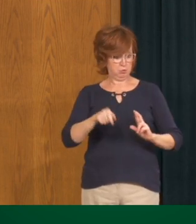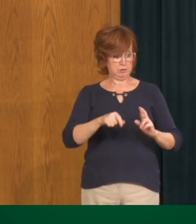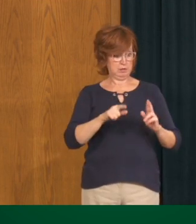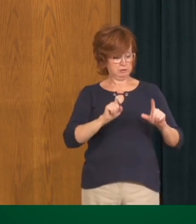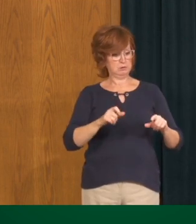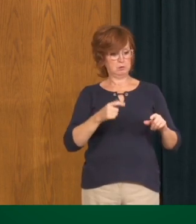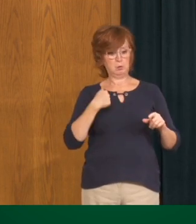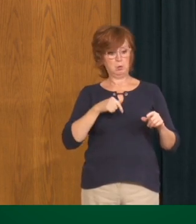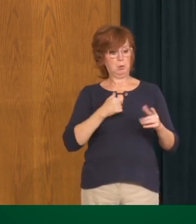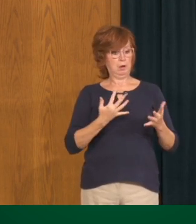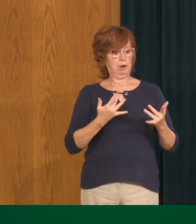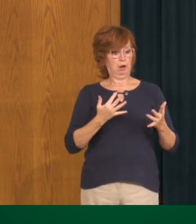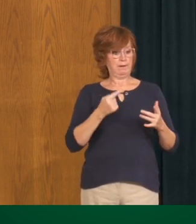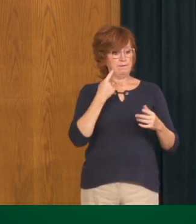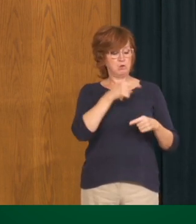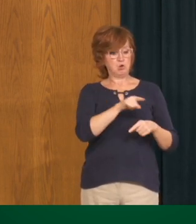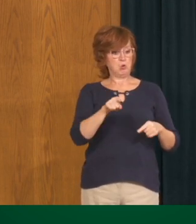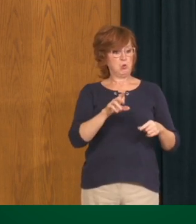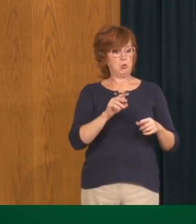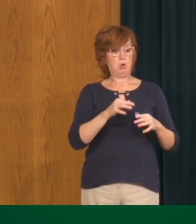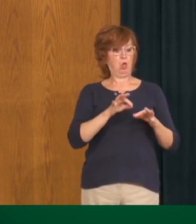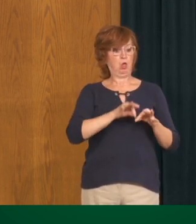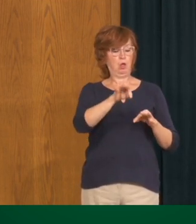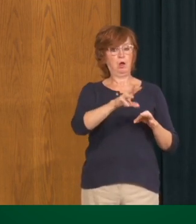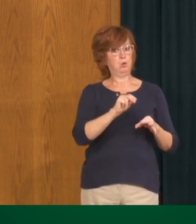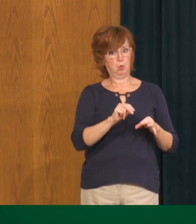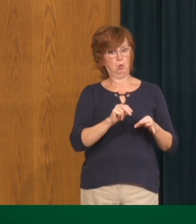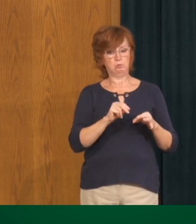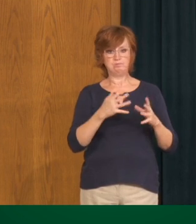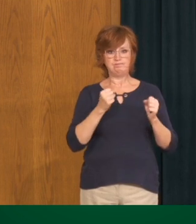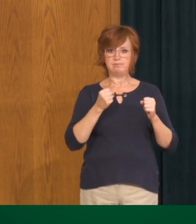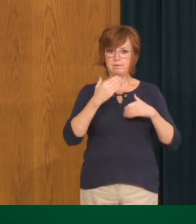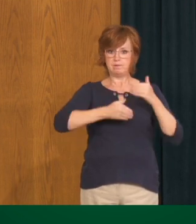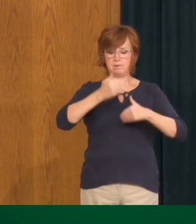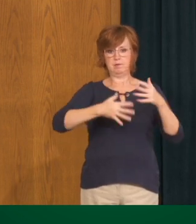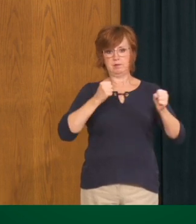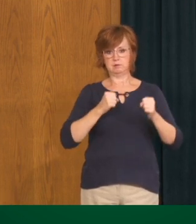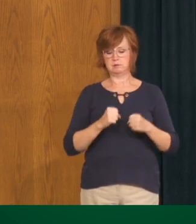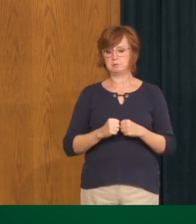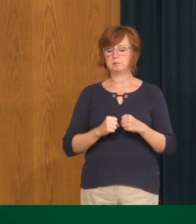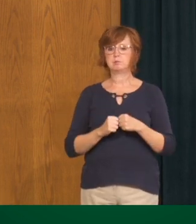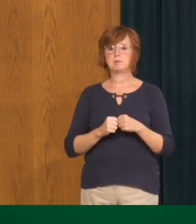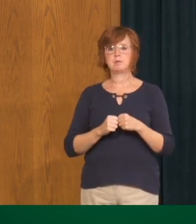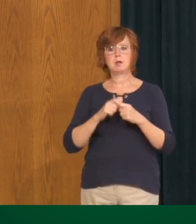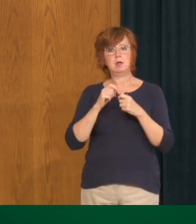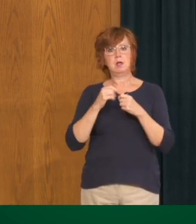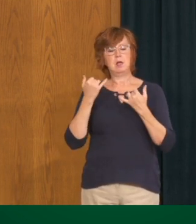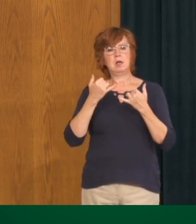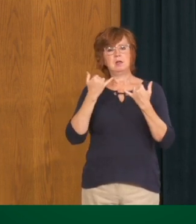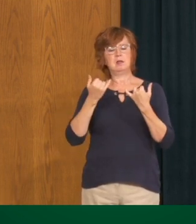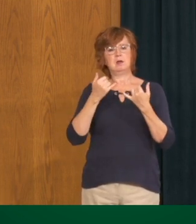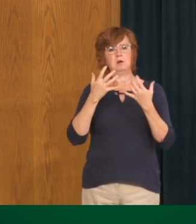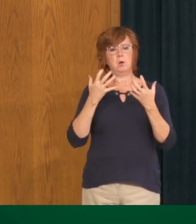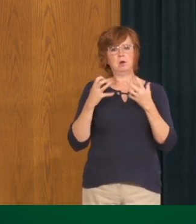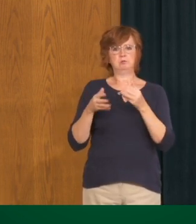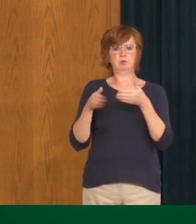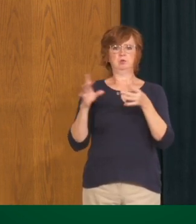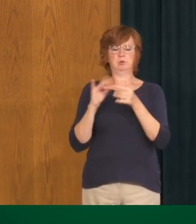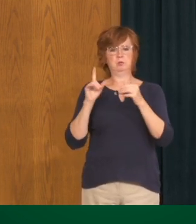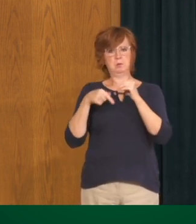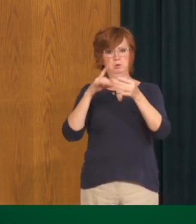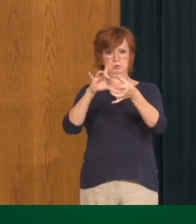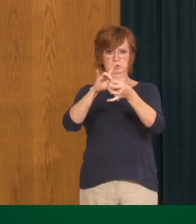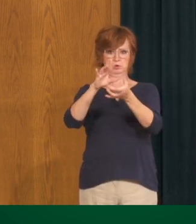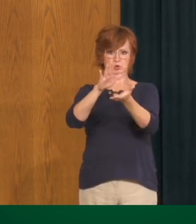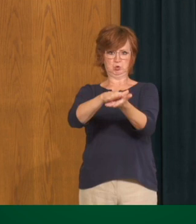some specific comments around schools, further to Mr. Wyant's opening remarks, it is